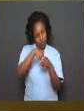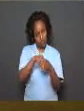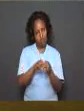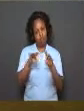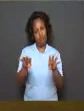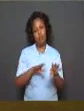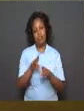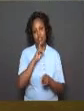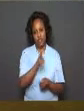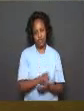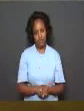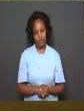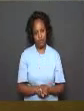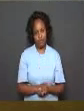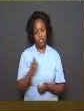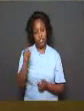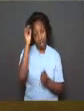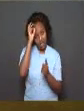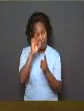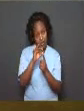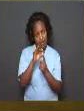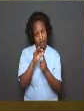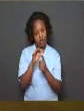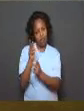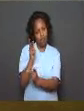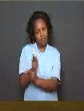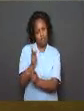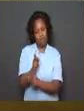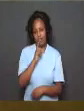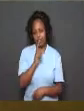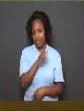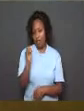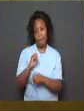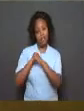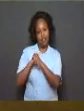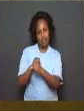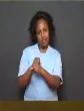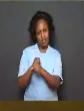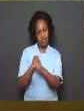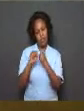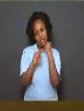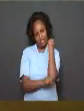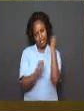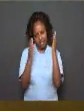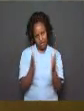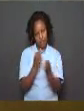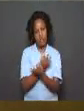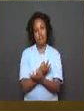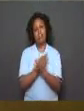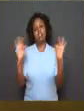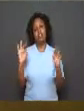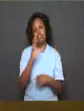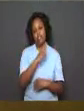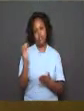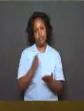country. Their objective is to guard and protect the fundamental